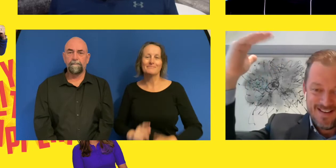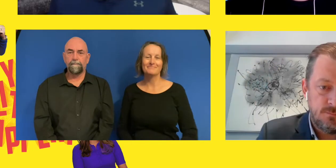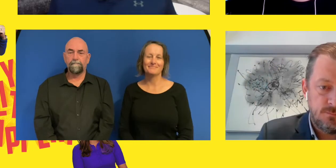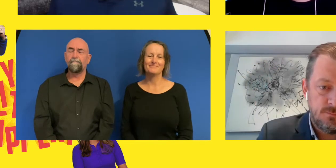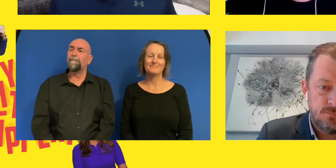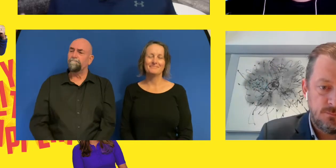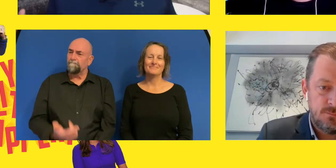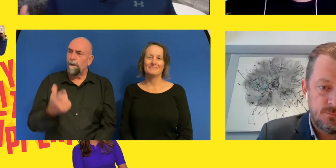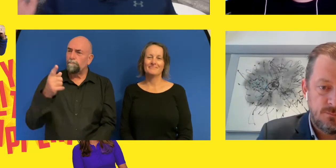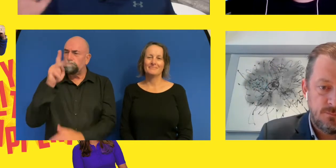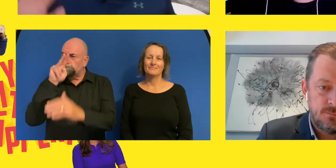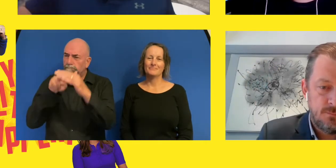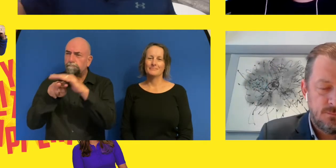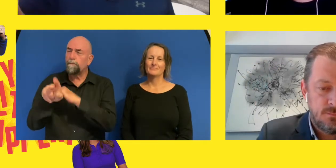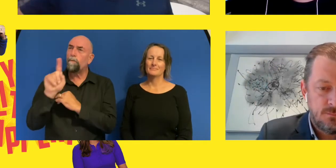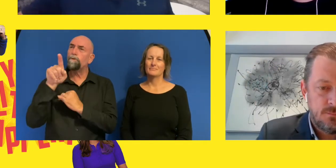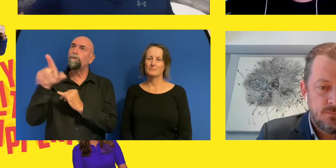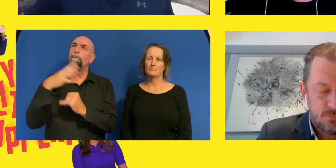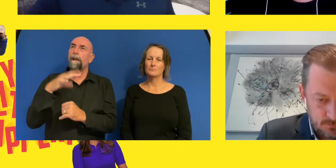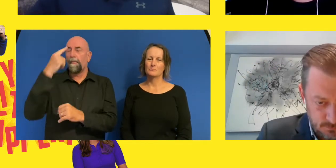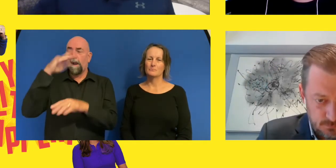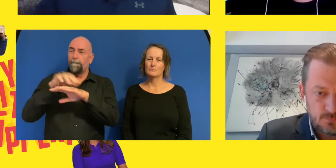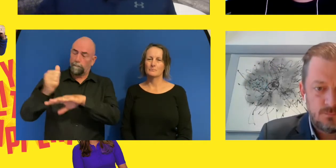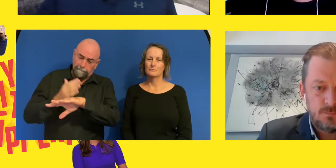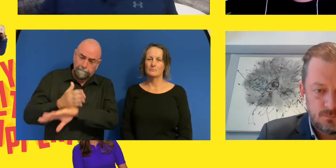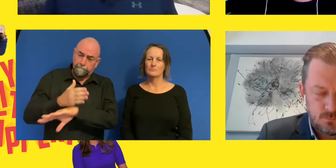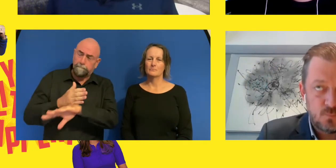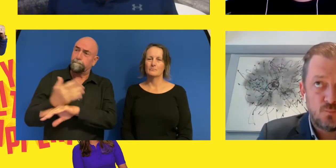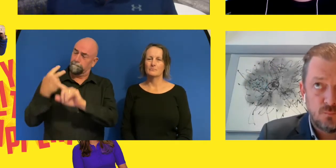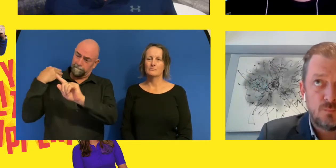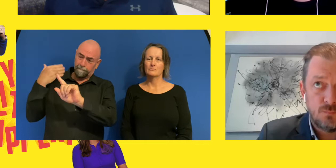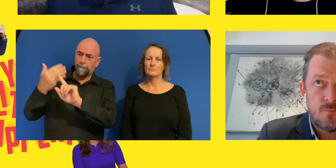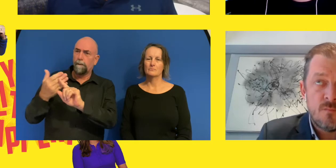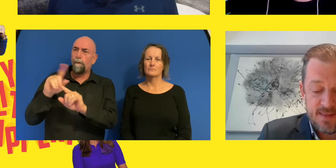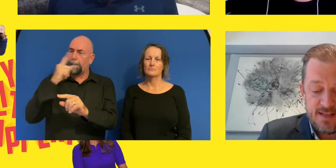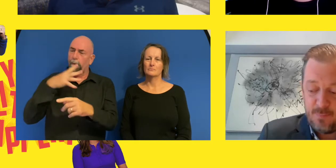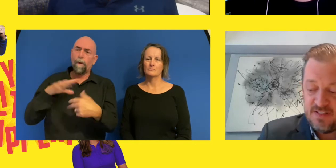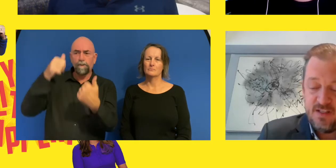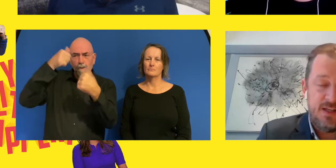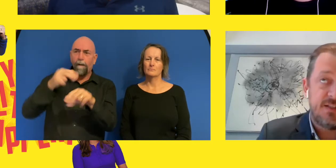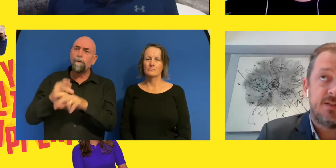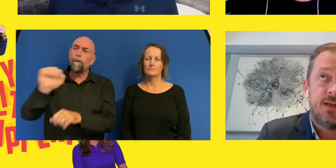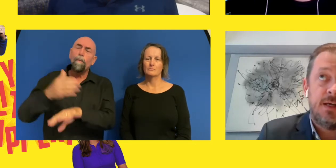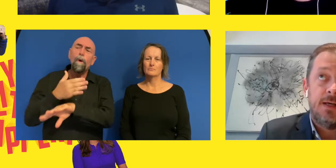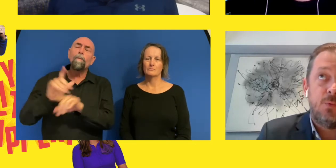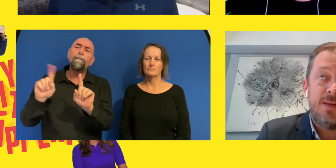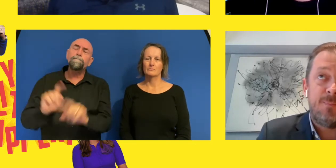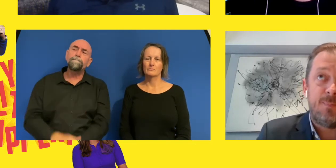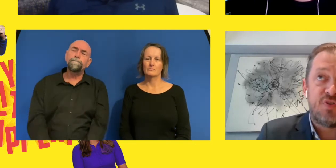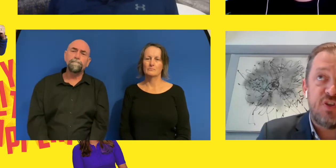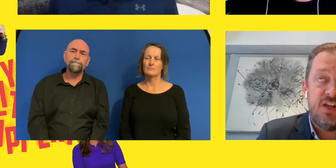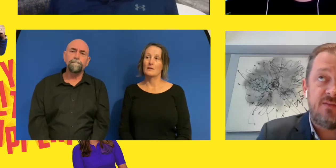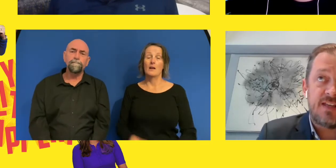nirvana. When you project ahead, what would you like your legacy to be? That the IPC is